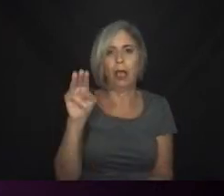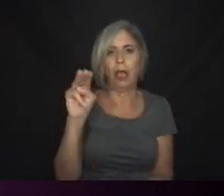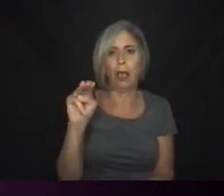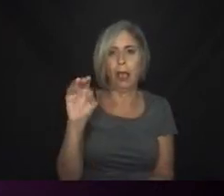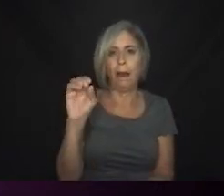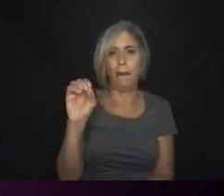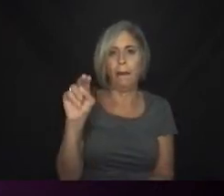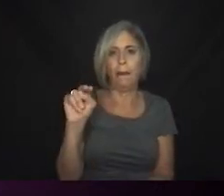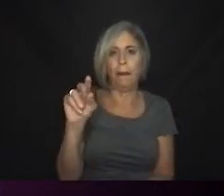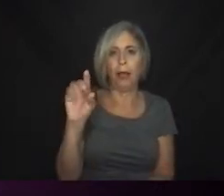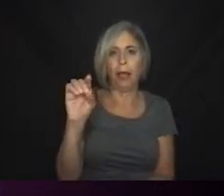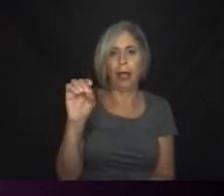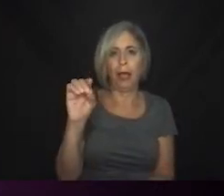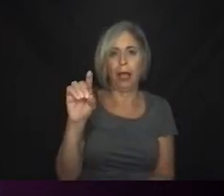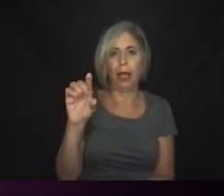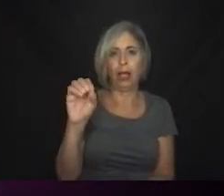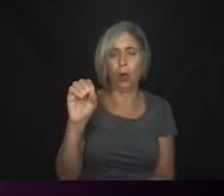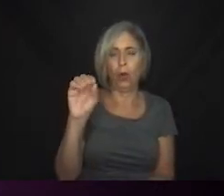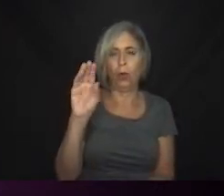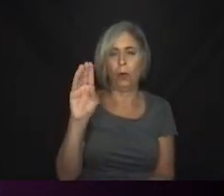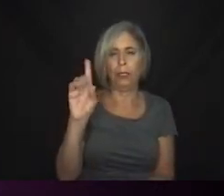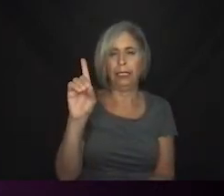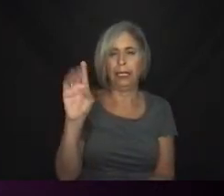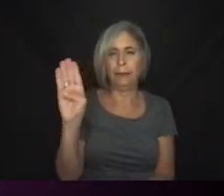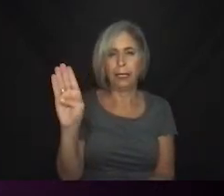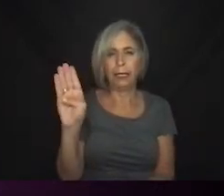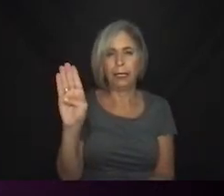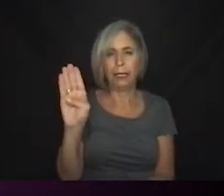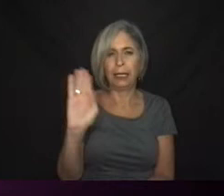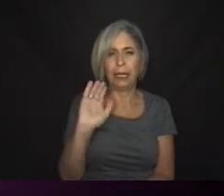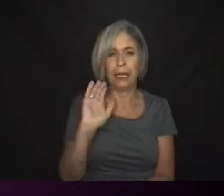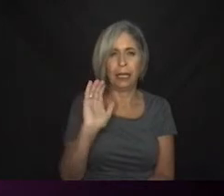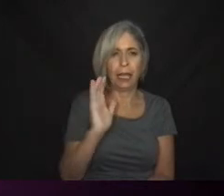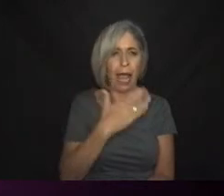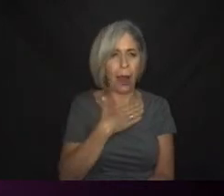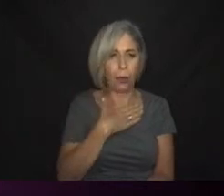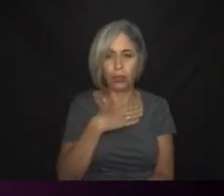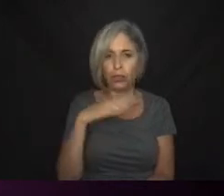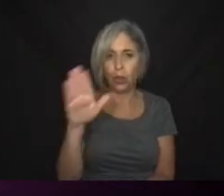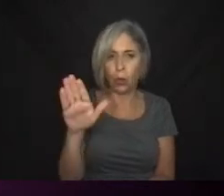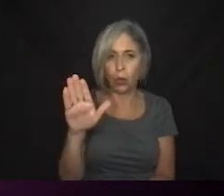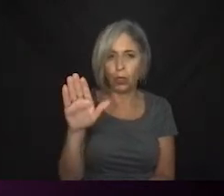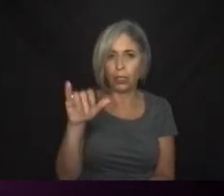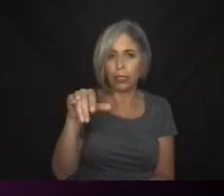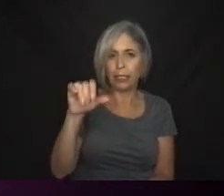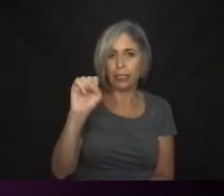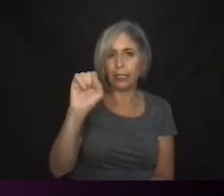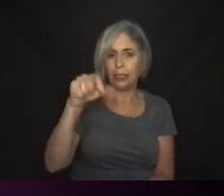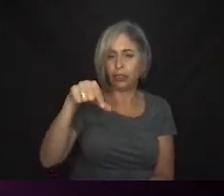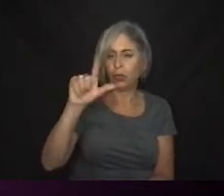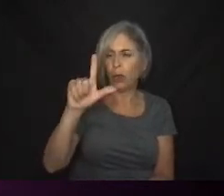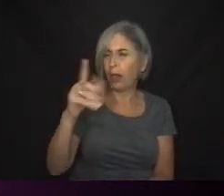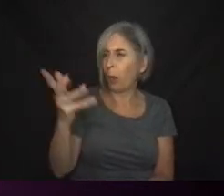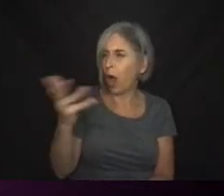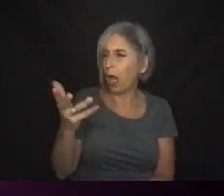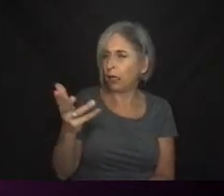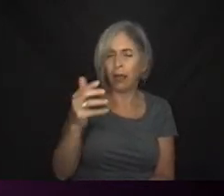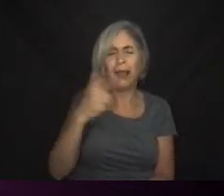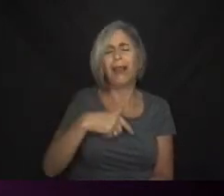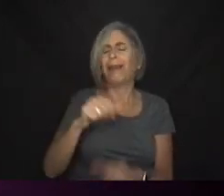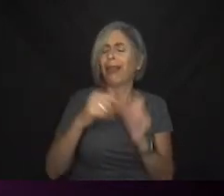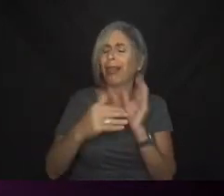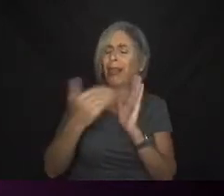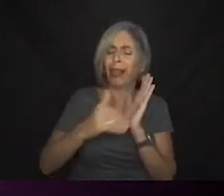MongoDB or Postgres, MySQL, your SQL, our SQL, their SQL, no SQL. And this it just